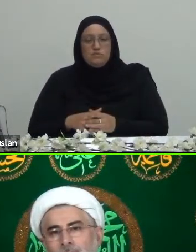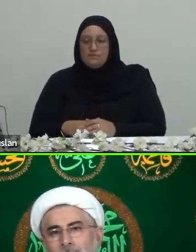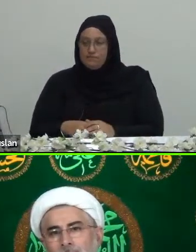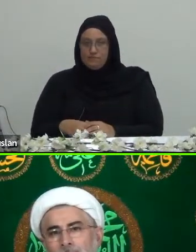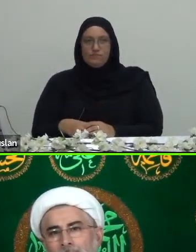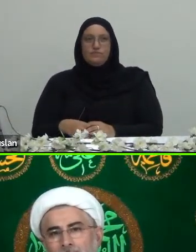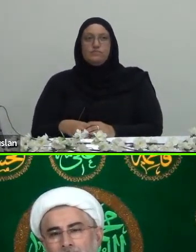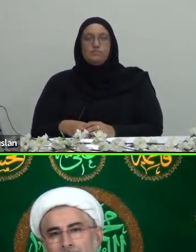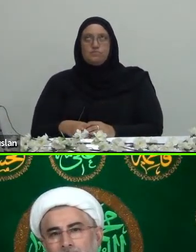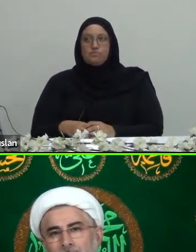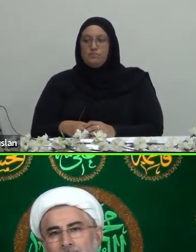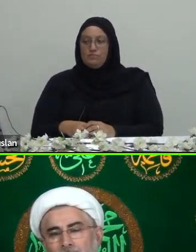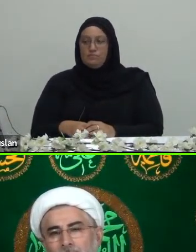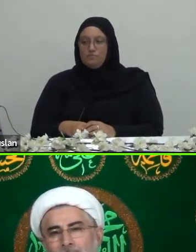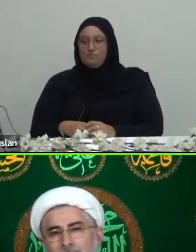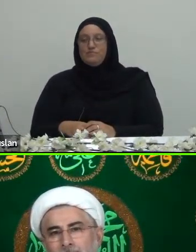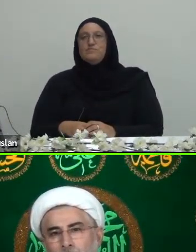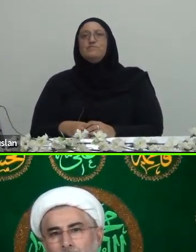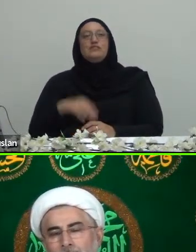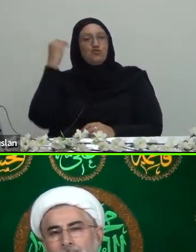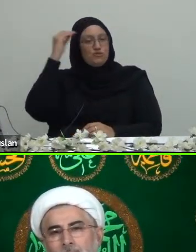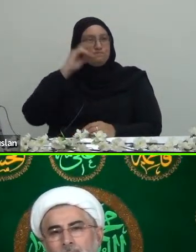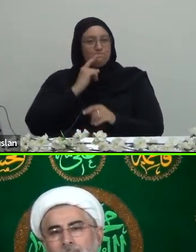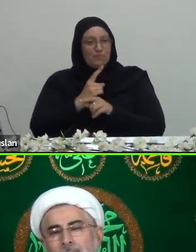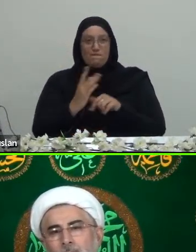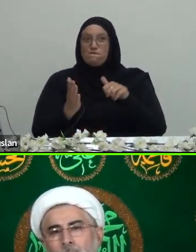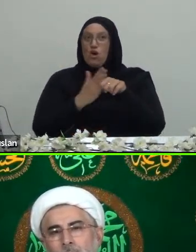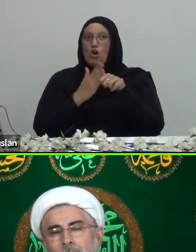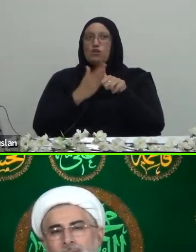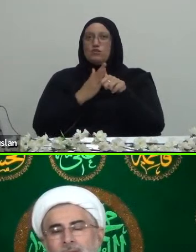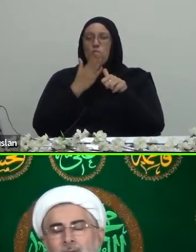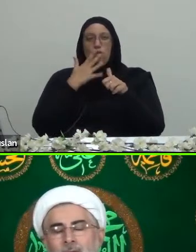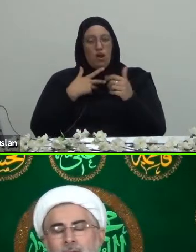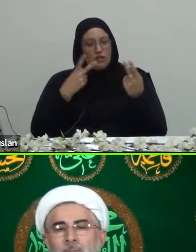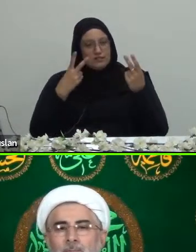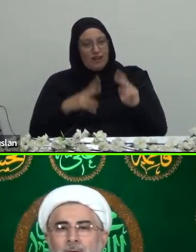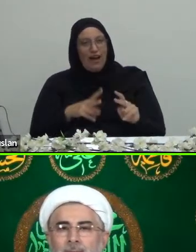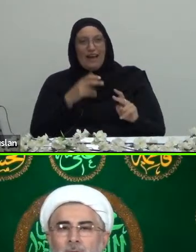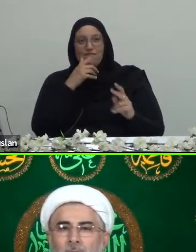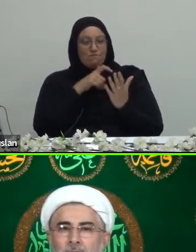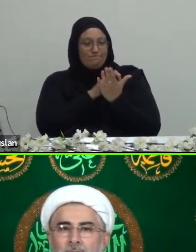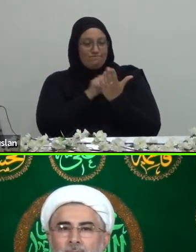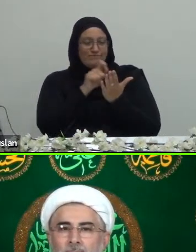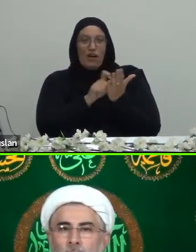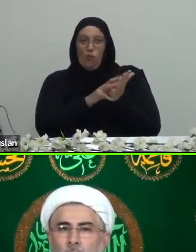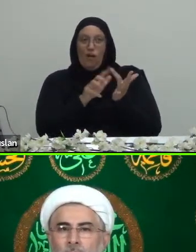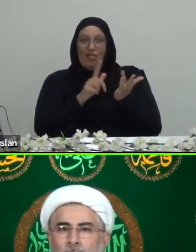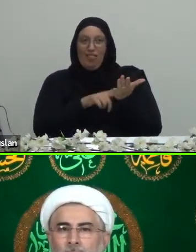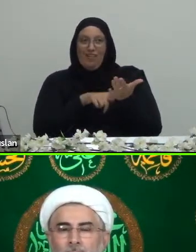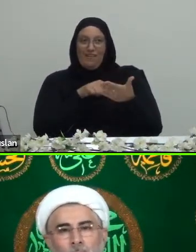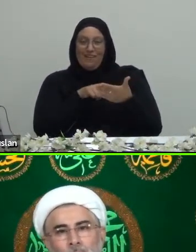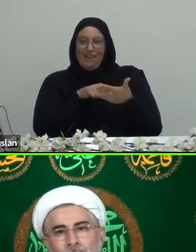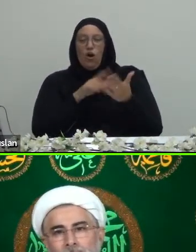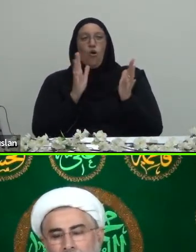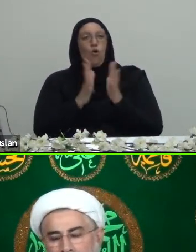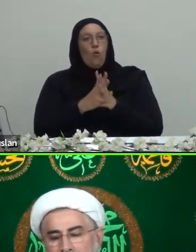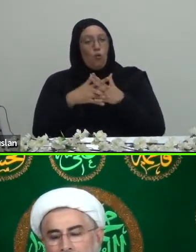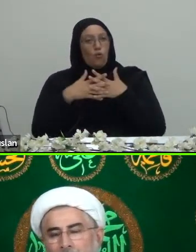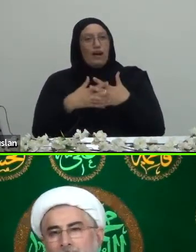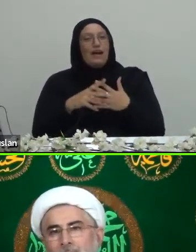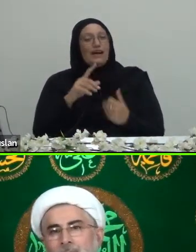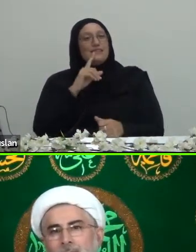I die and I say that I have written a will, clearly Quran says, "Min ba'di wasiyatin yusi biha aw